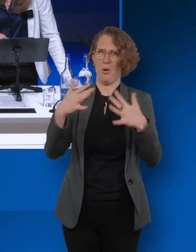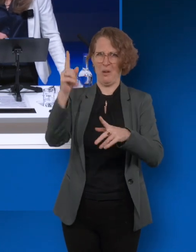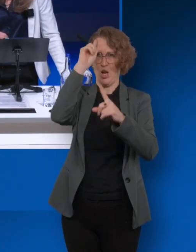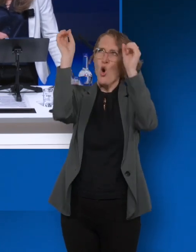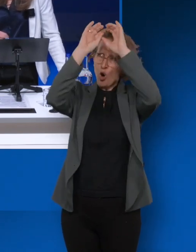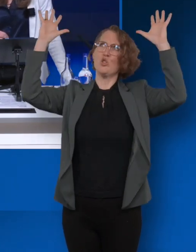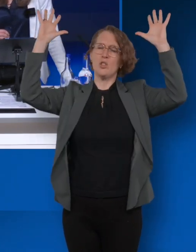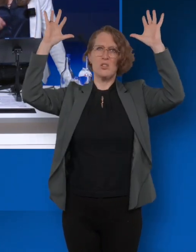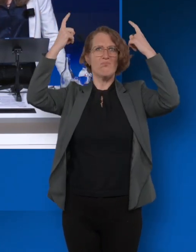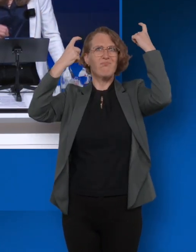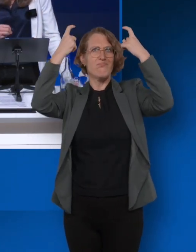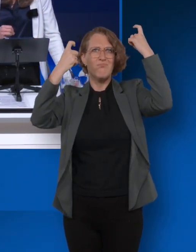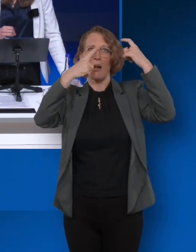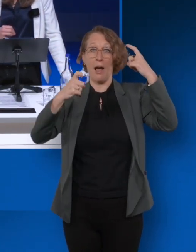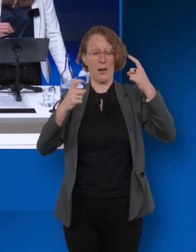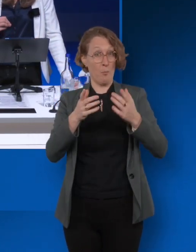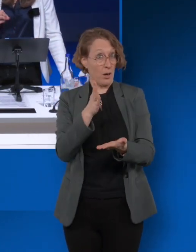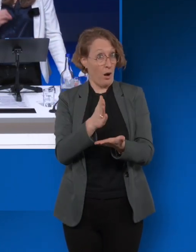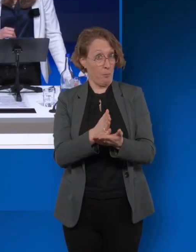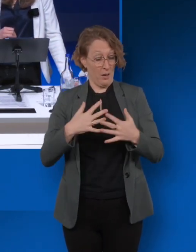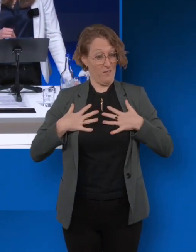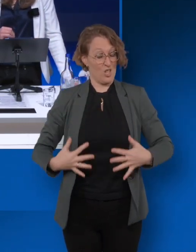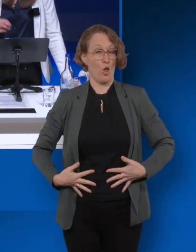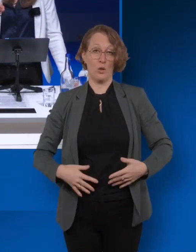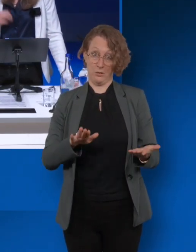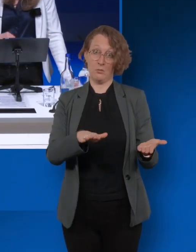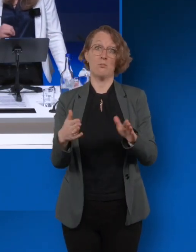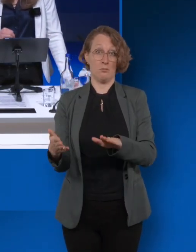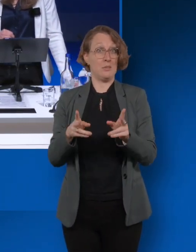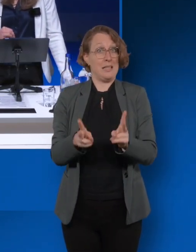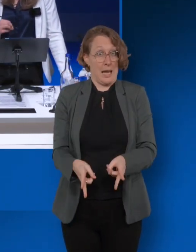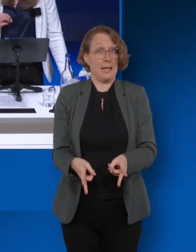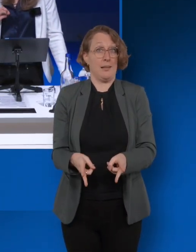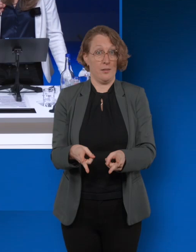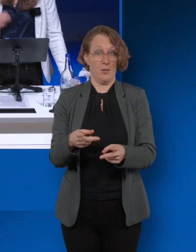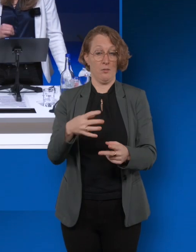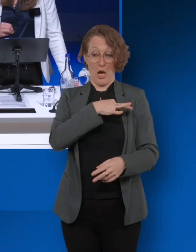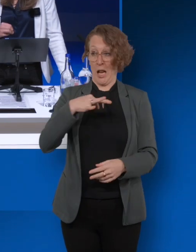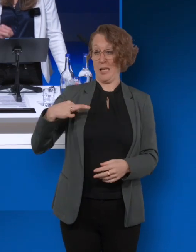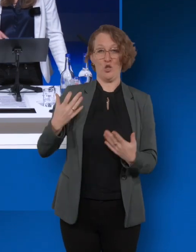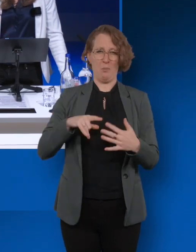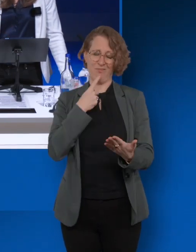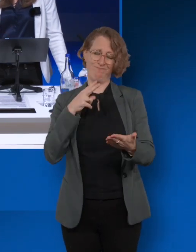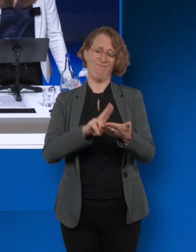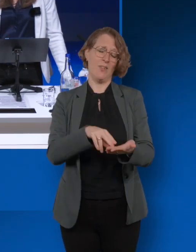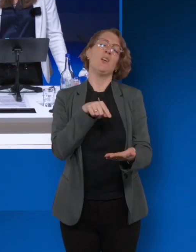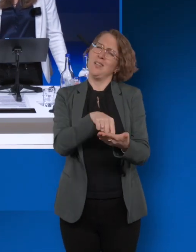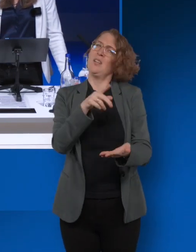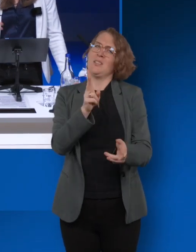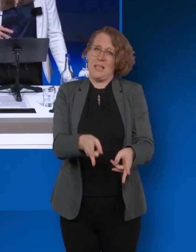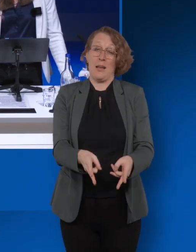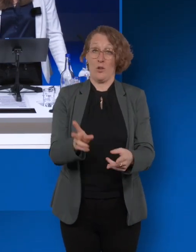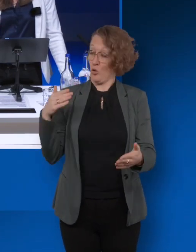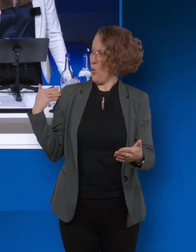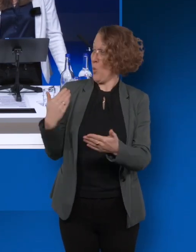conscious even while physiologically dead, and who've been declared dead by a clinician. There are 50 years of data